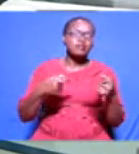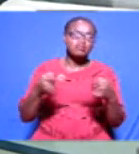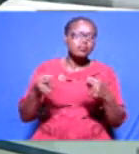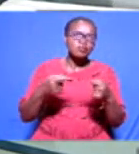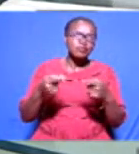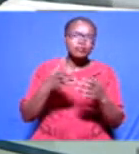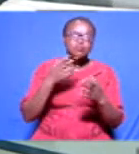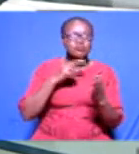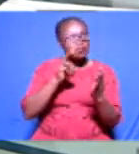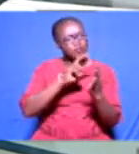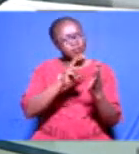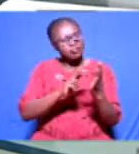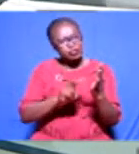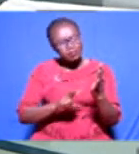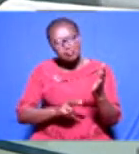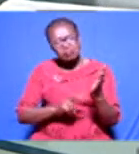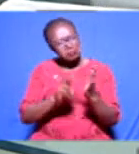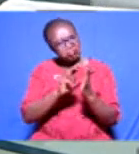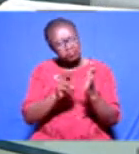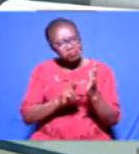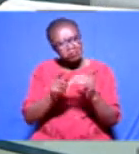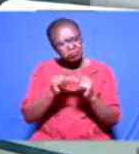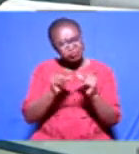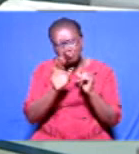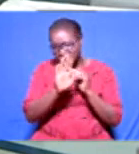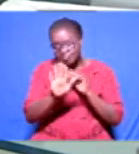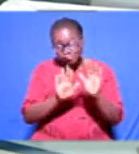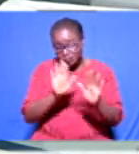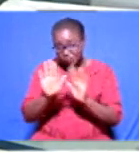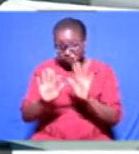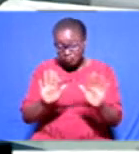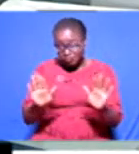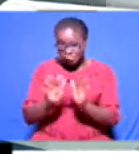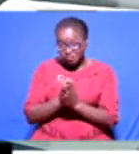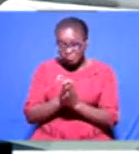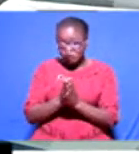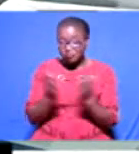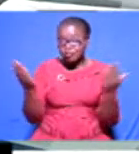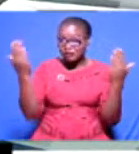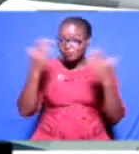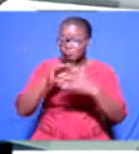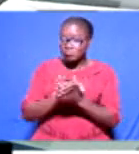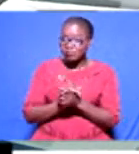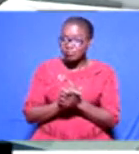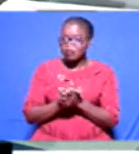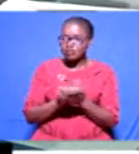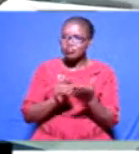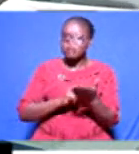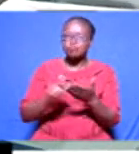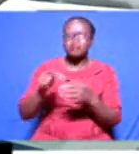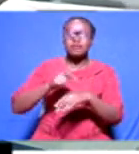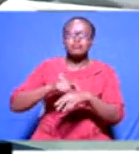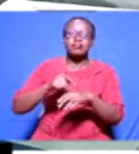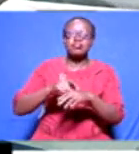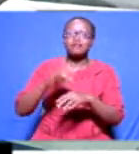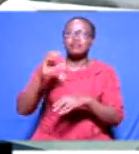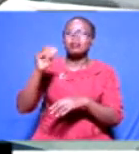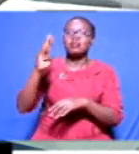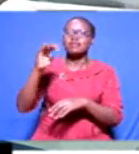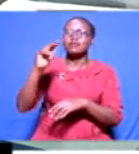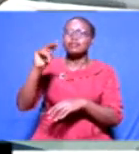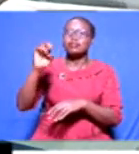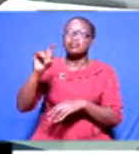Purity underscore Museo, at Tomboya 24. The hashtag is Prime Edition. And tonight, on our weekly segment, The Cabinets.